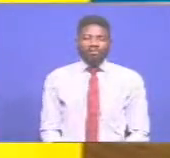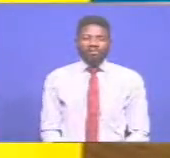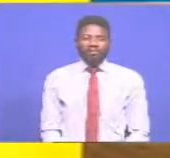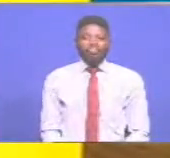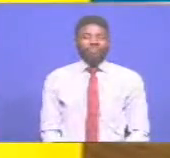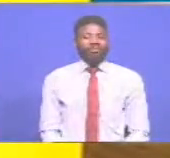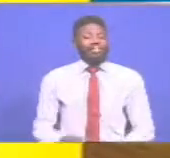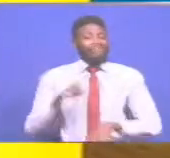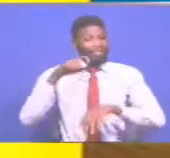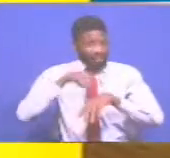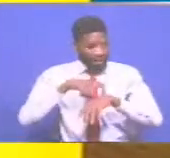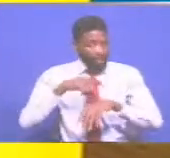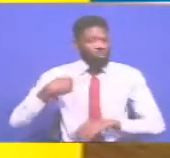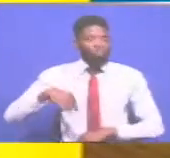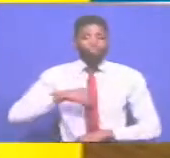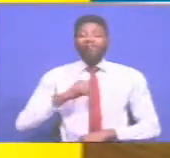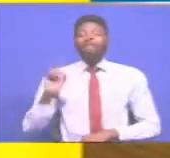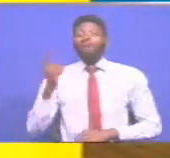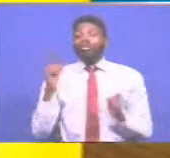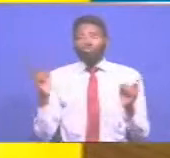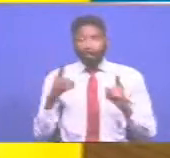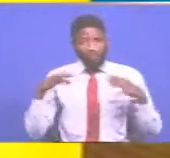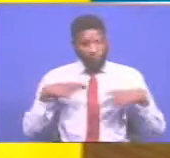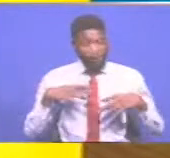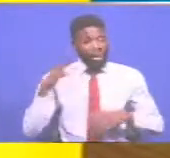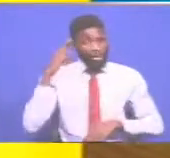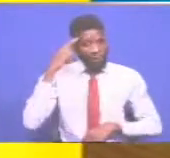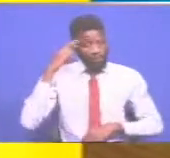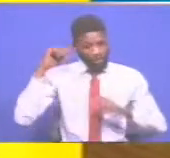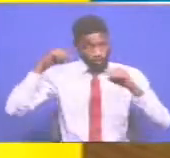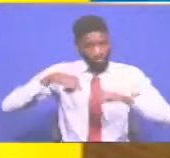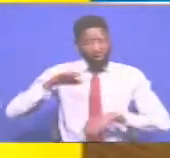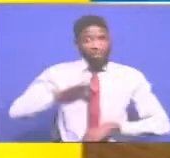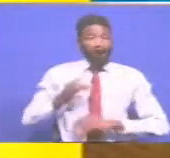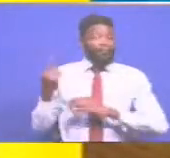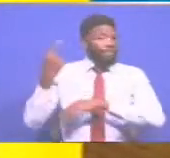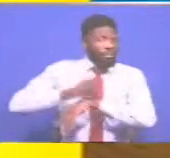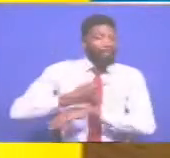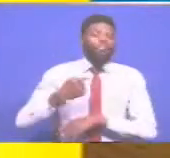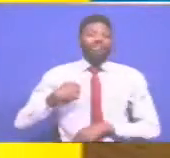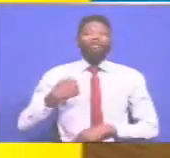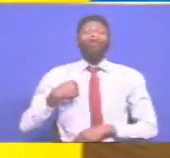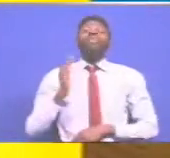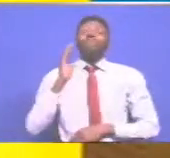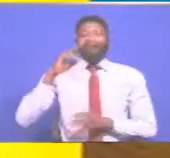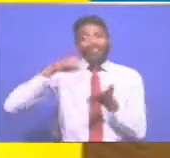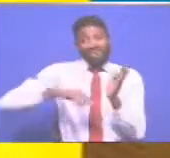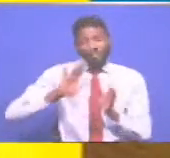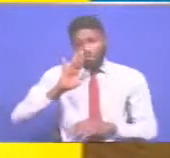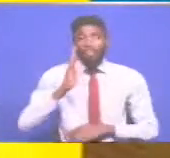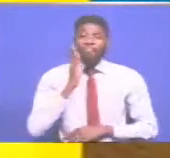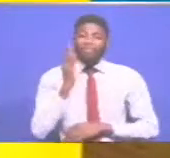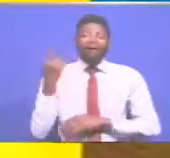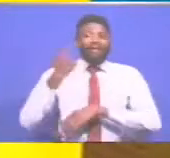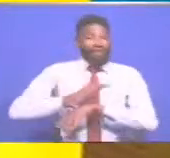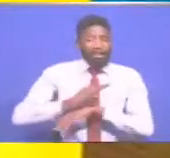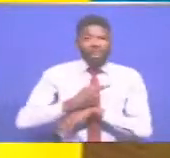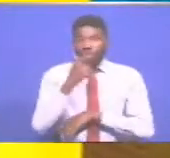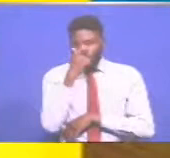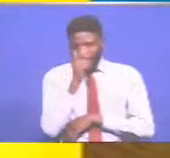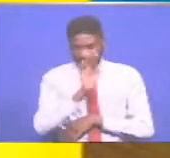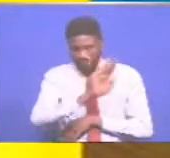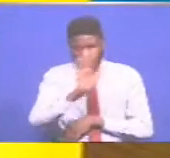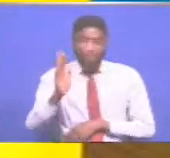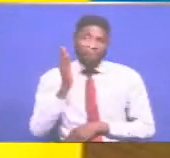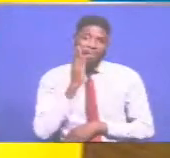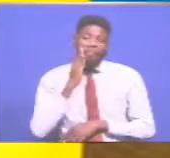It's time for us now to take our first commercial break. Remember, it's Mother's Day, and I'll be going through your Mother's Day wishes to your dear moms